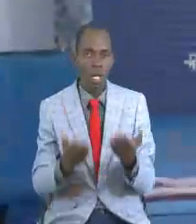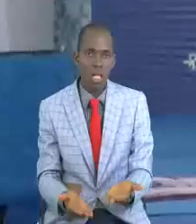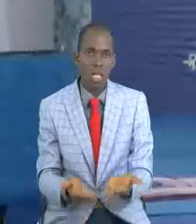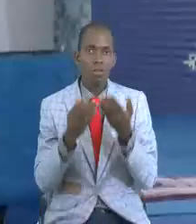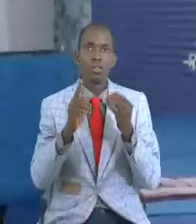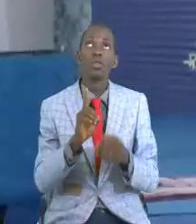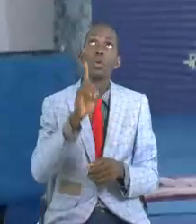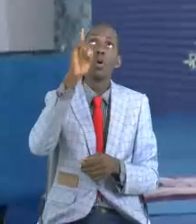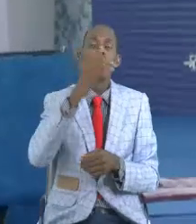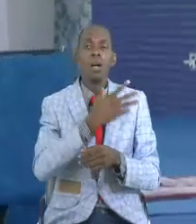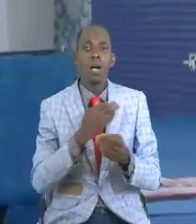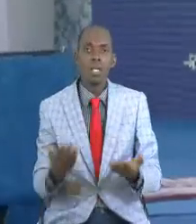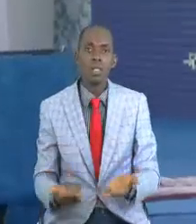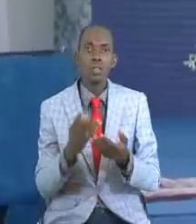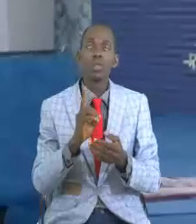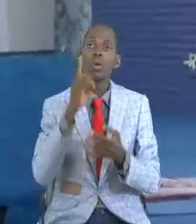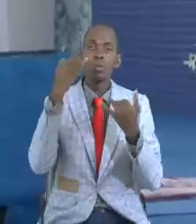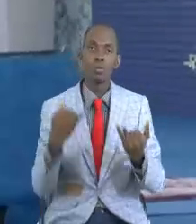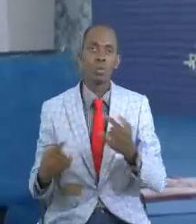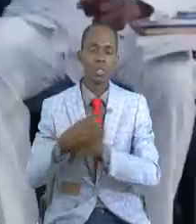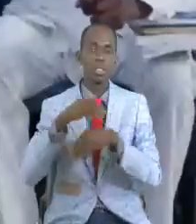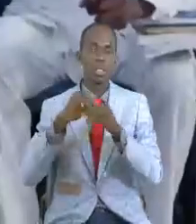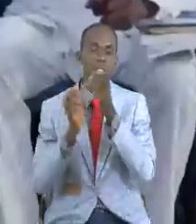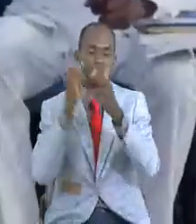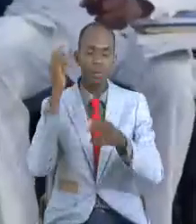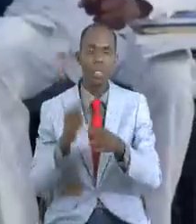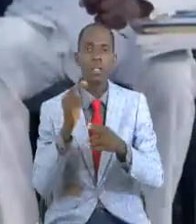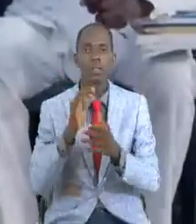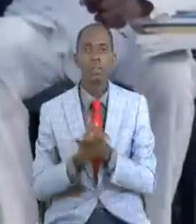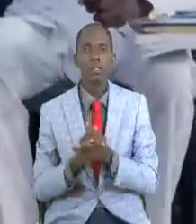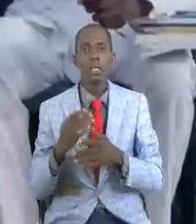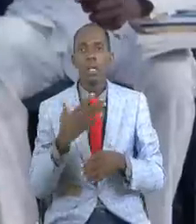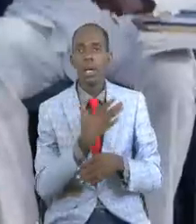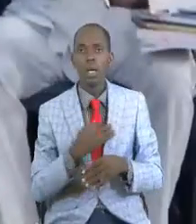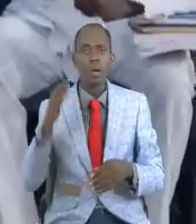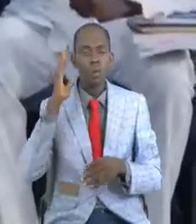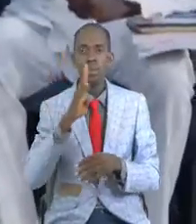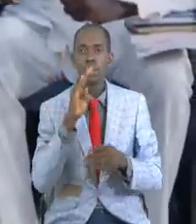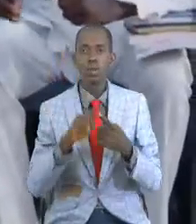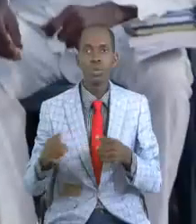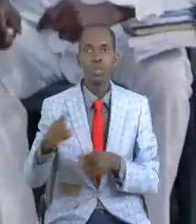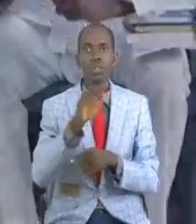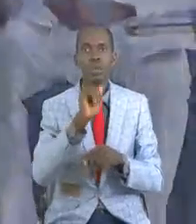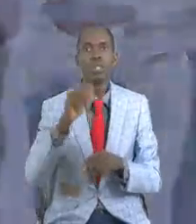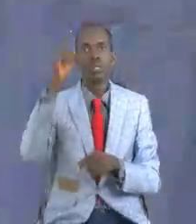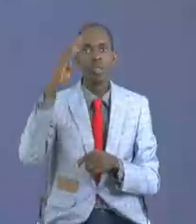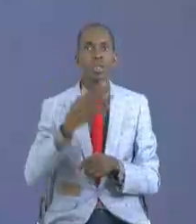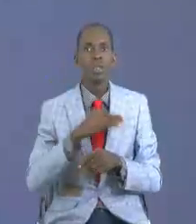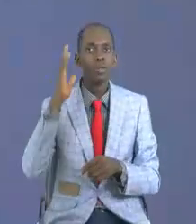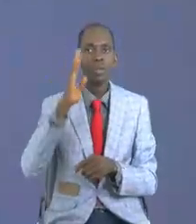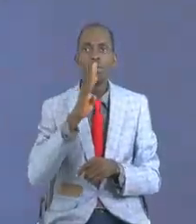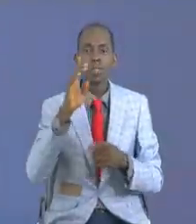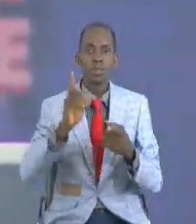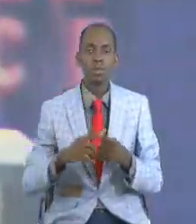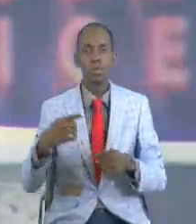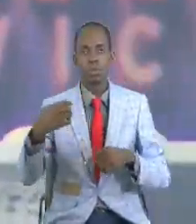raise you up today in jesus name i will be to them a god and this shall be to me a people